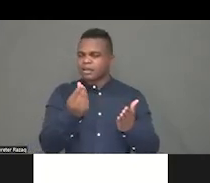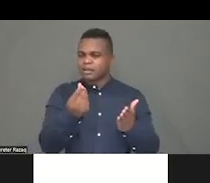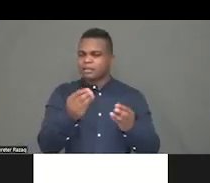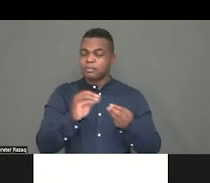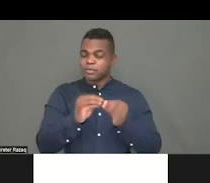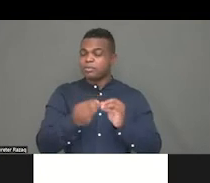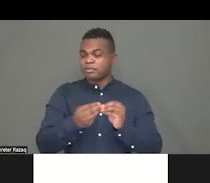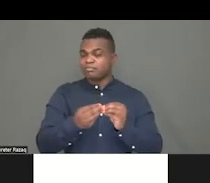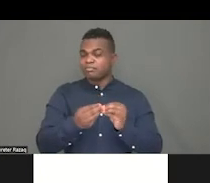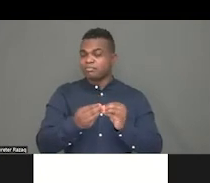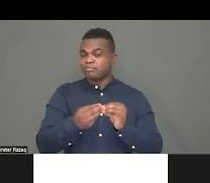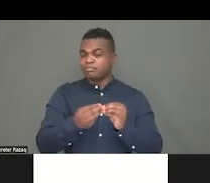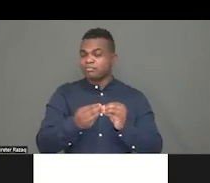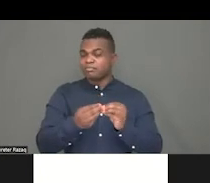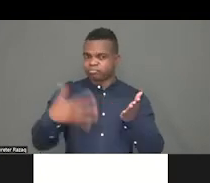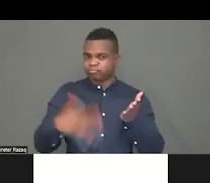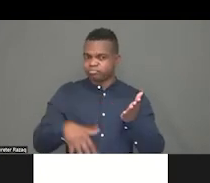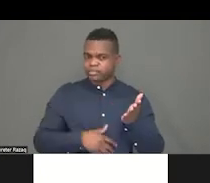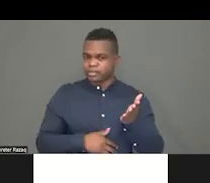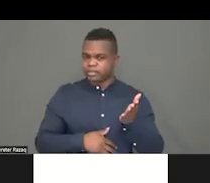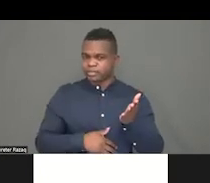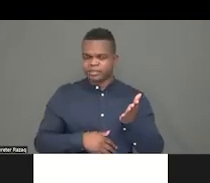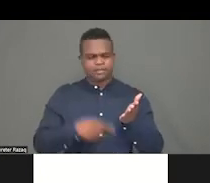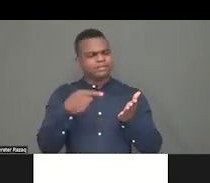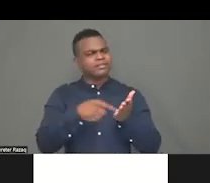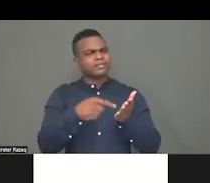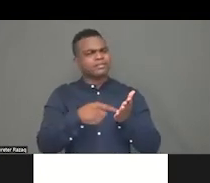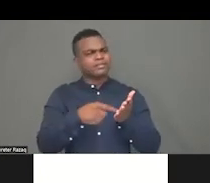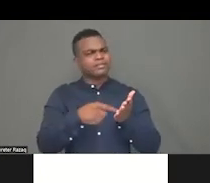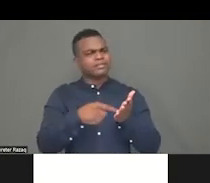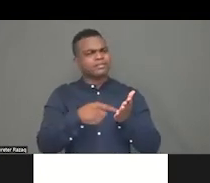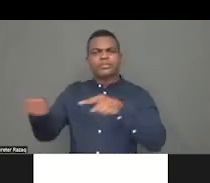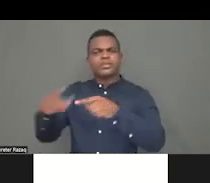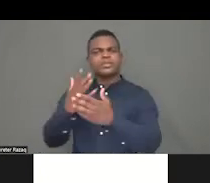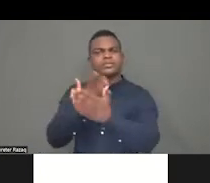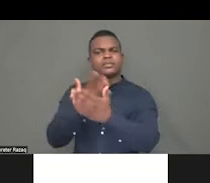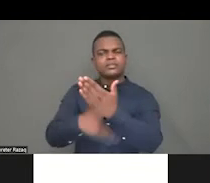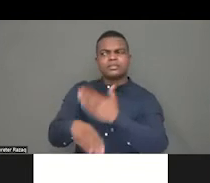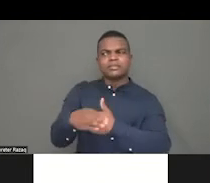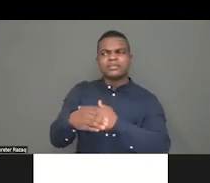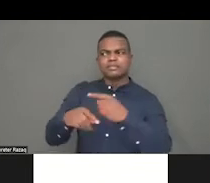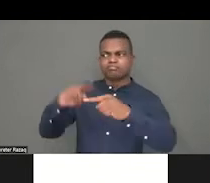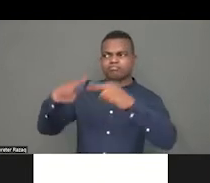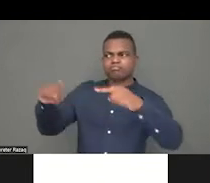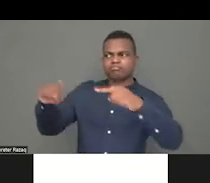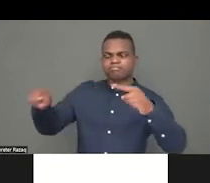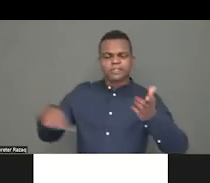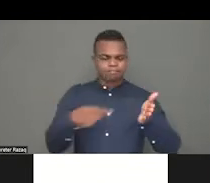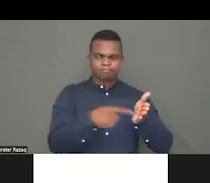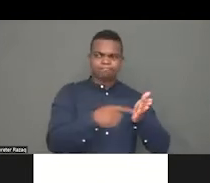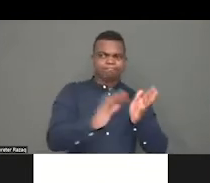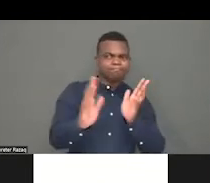we are interested on learners for this specific plan, and we are thinking of children, school-age children